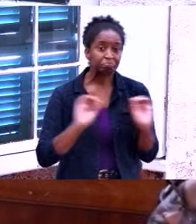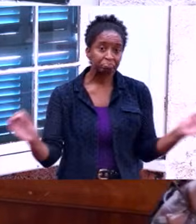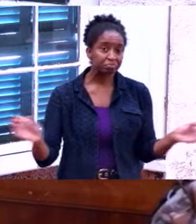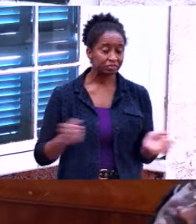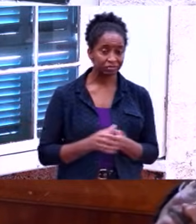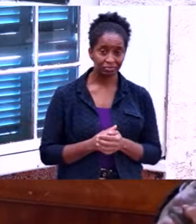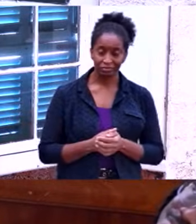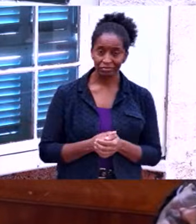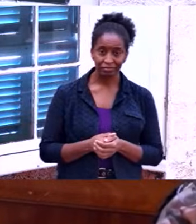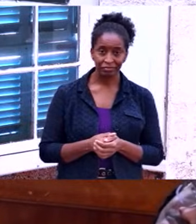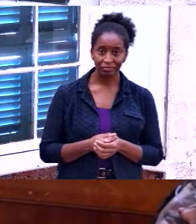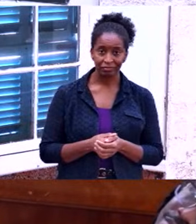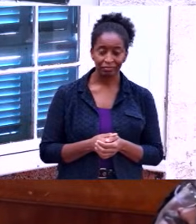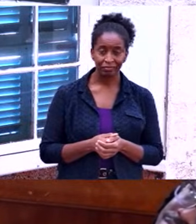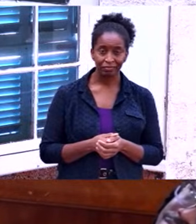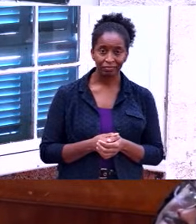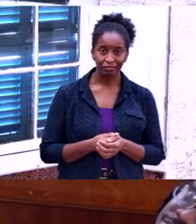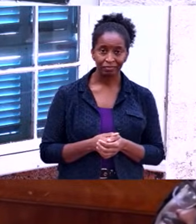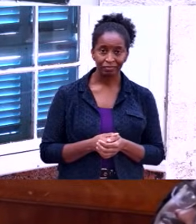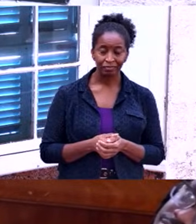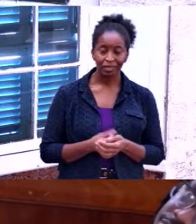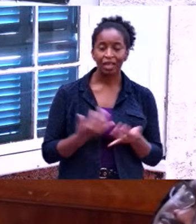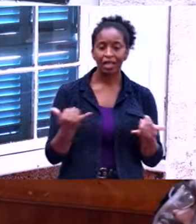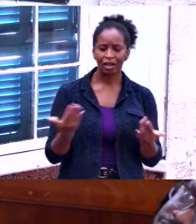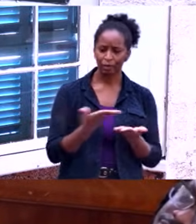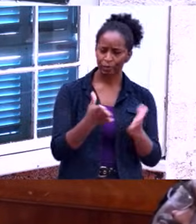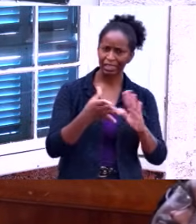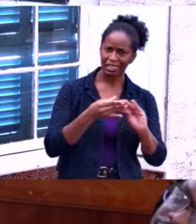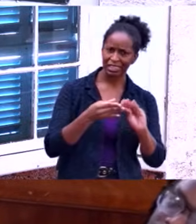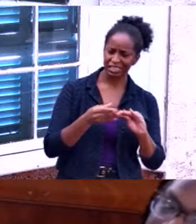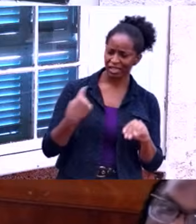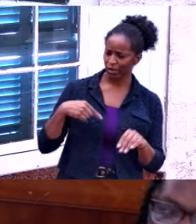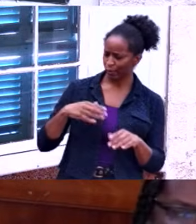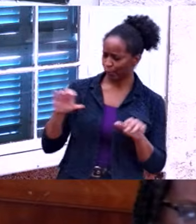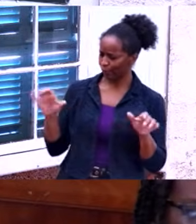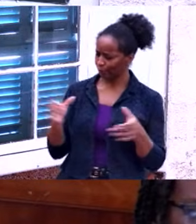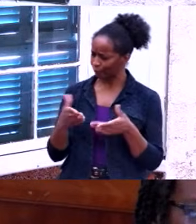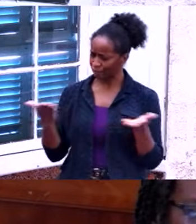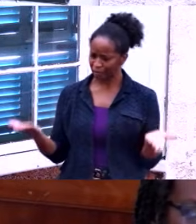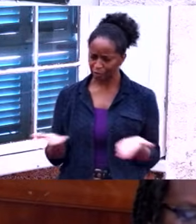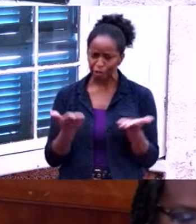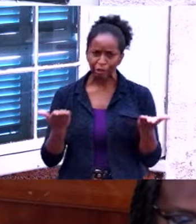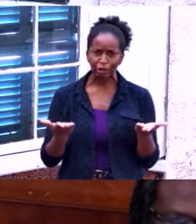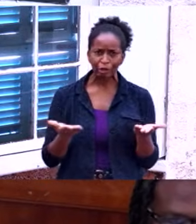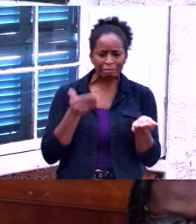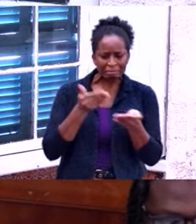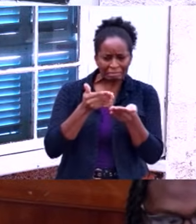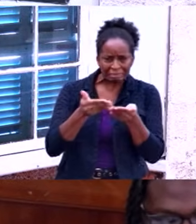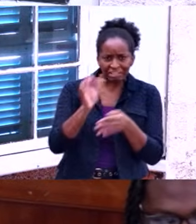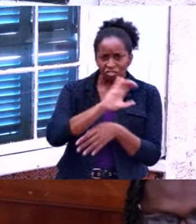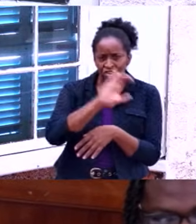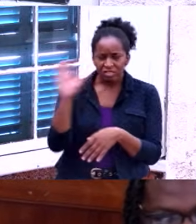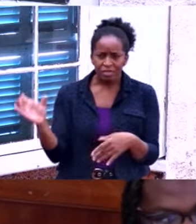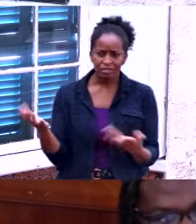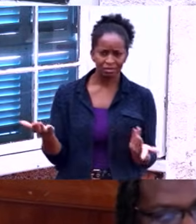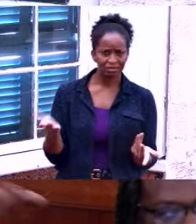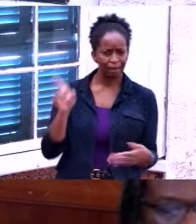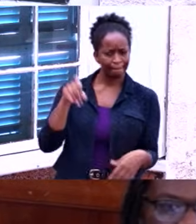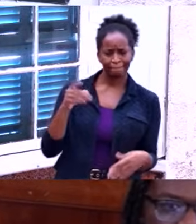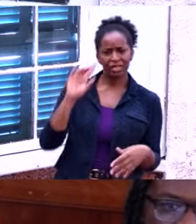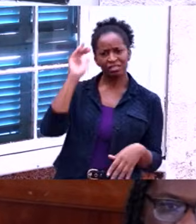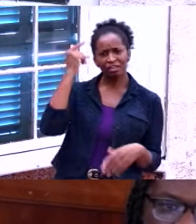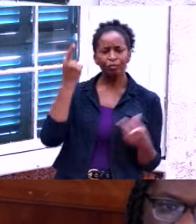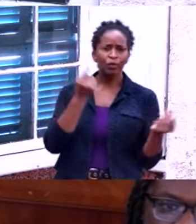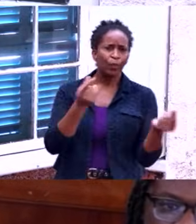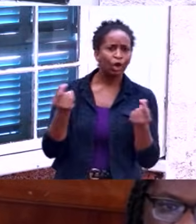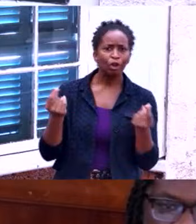Christmas. So what must the government do? Shut down? Make no decisions? Stop working? When it comes, we shouldn't be doing it in